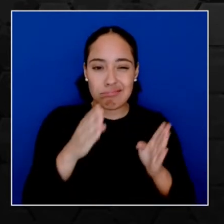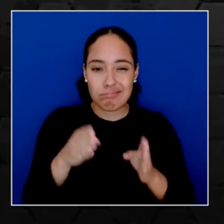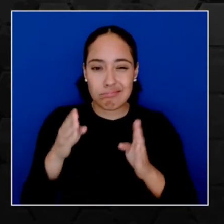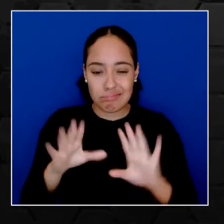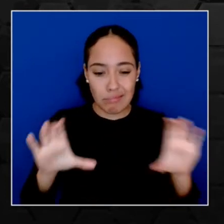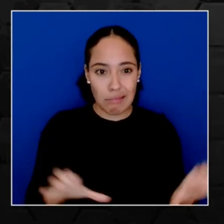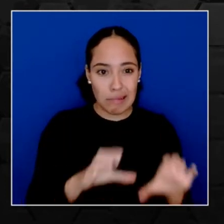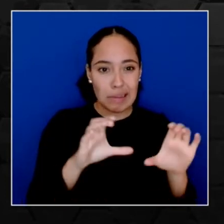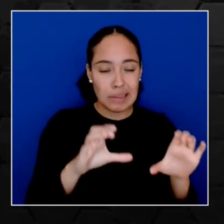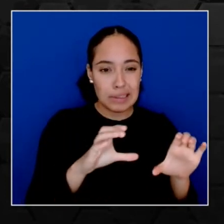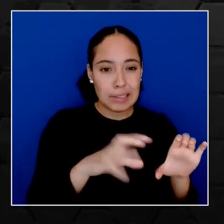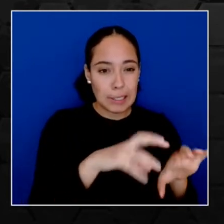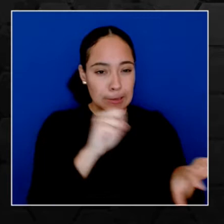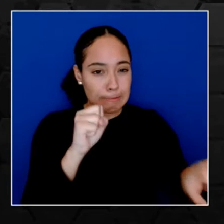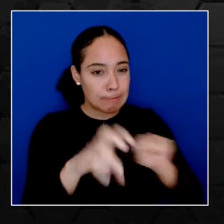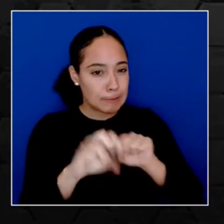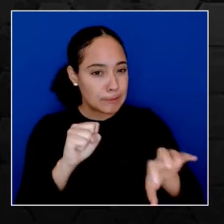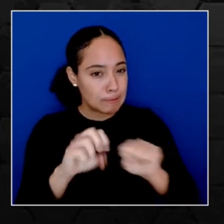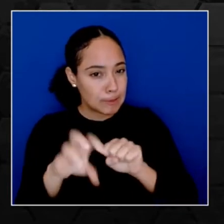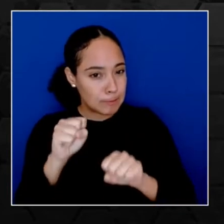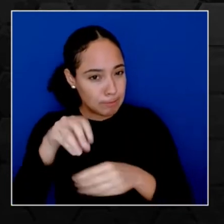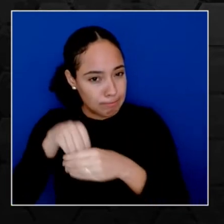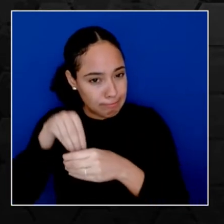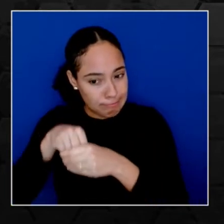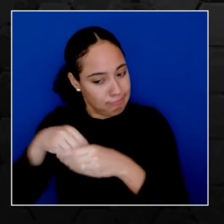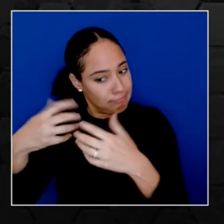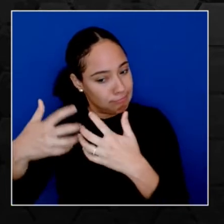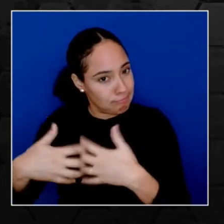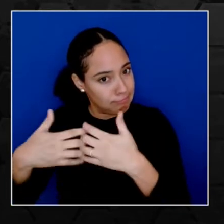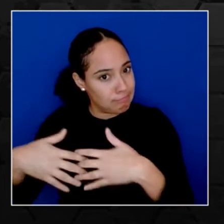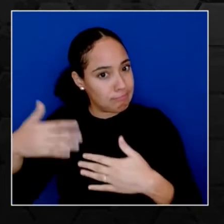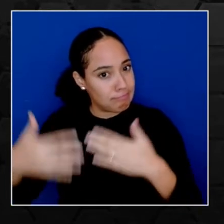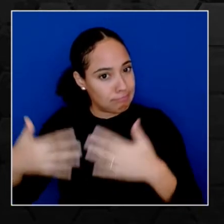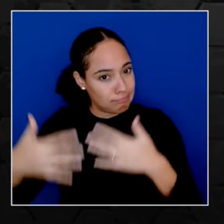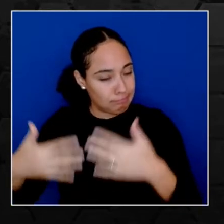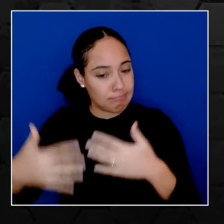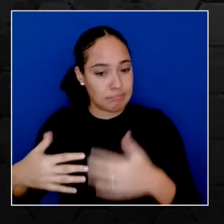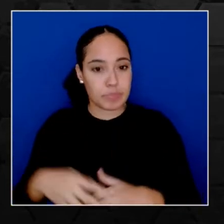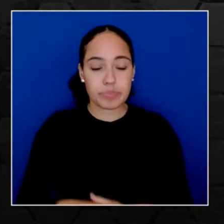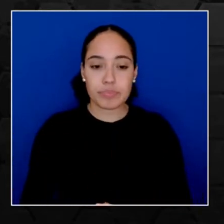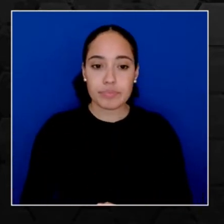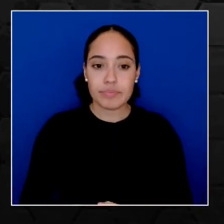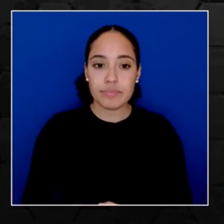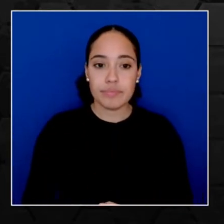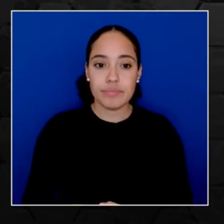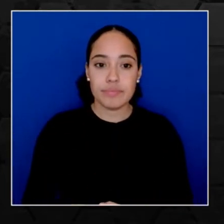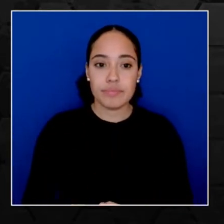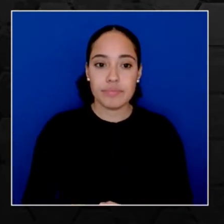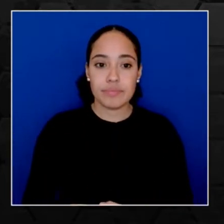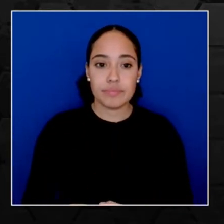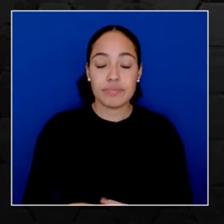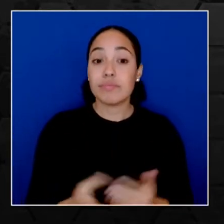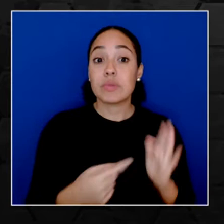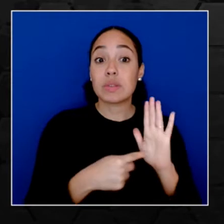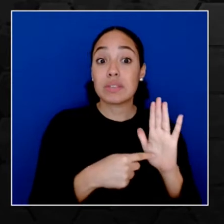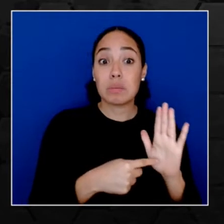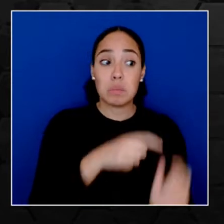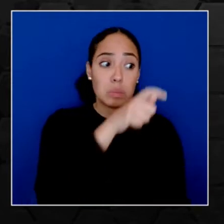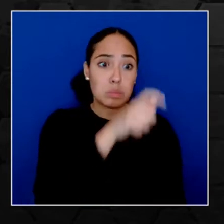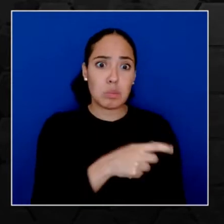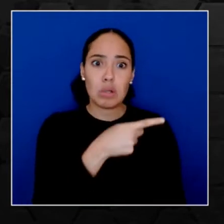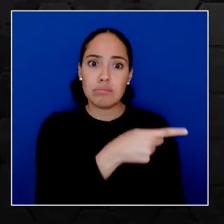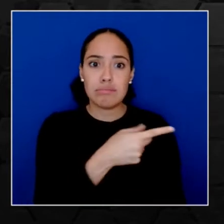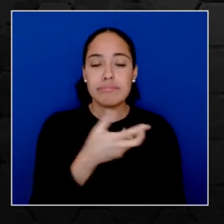a set of common transactions such as his telecom service, his cable bills, his insurance,